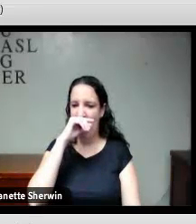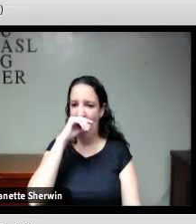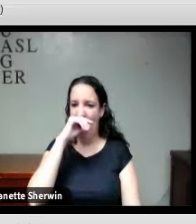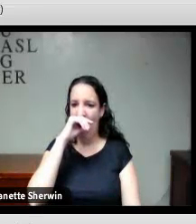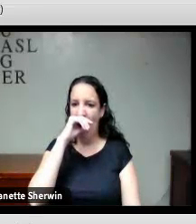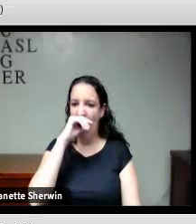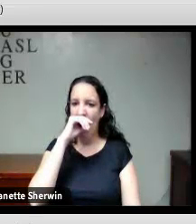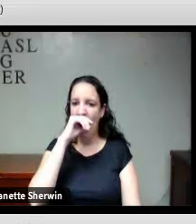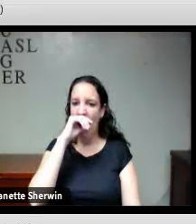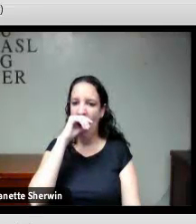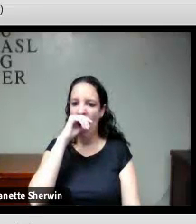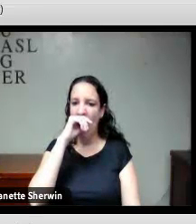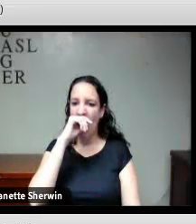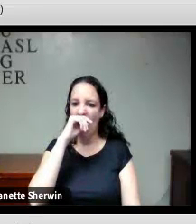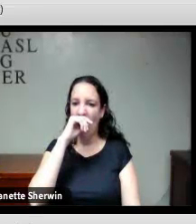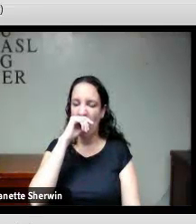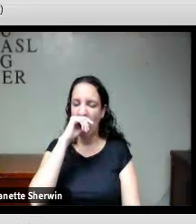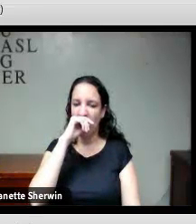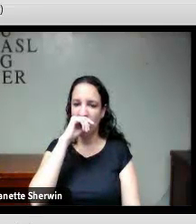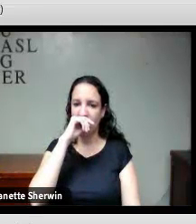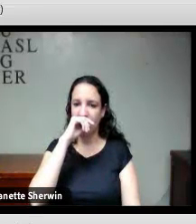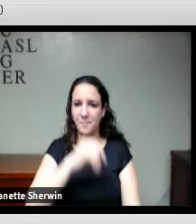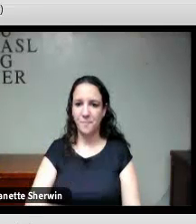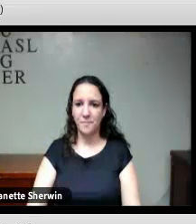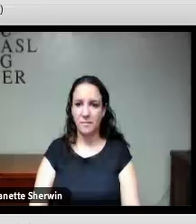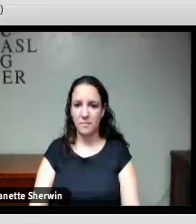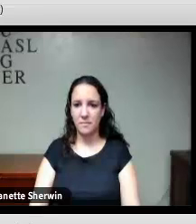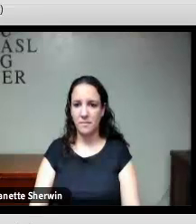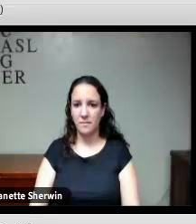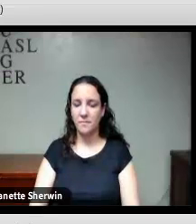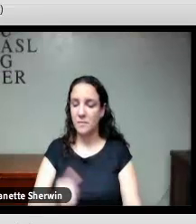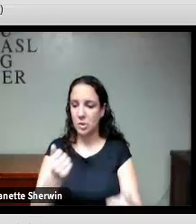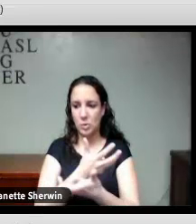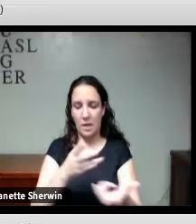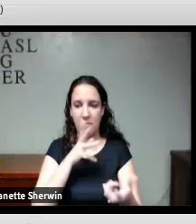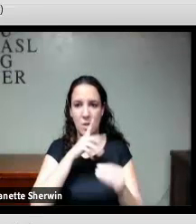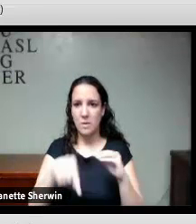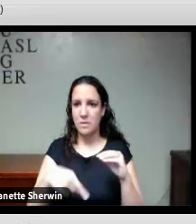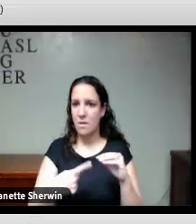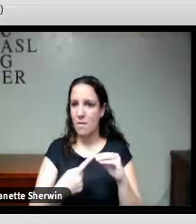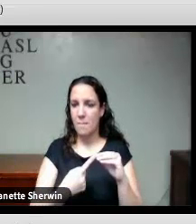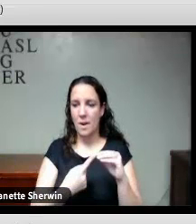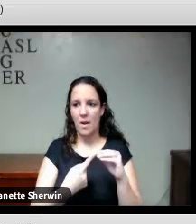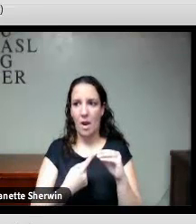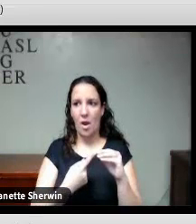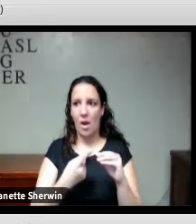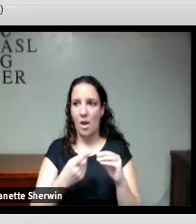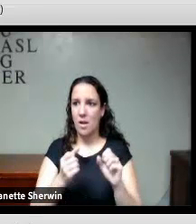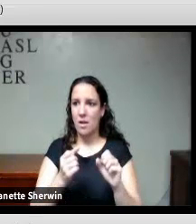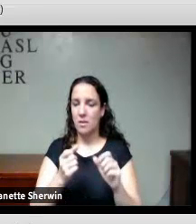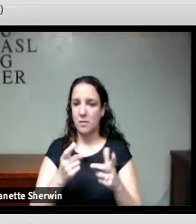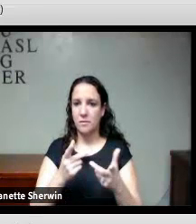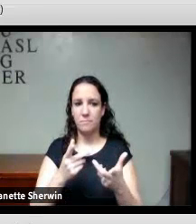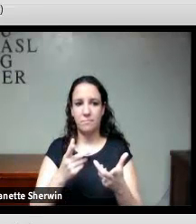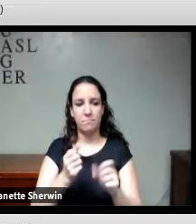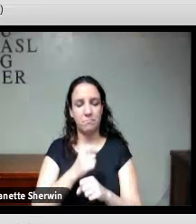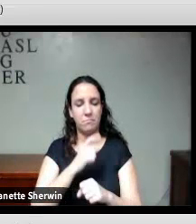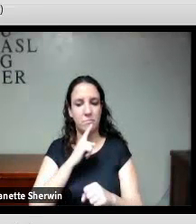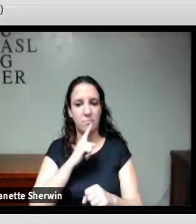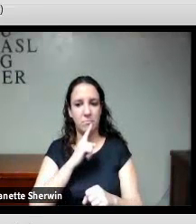So taking the time to tell you. Everything we're talking about here today has to do with making them feel heard, making them